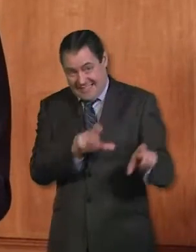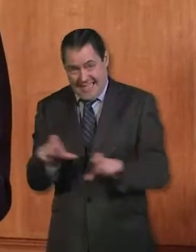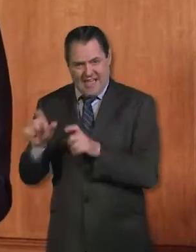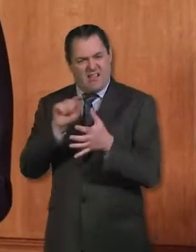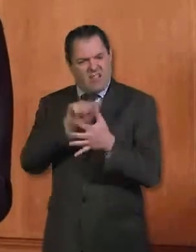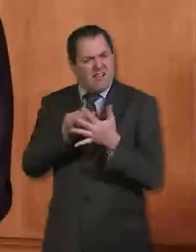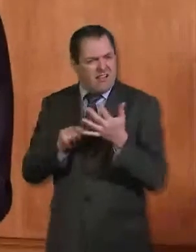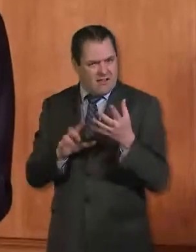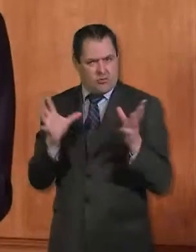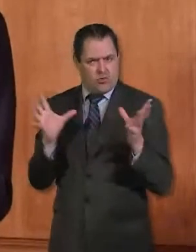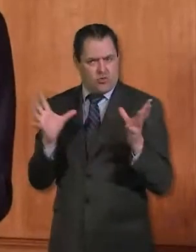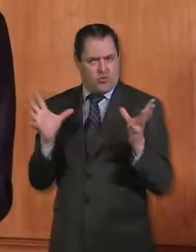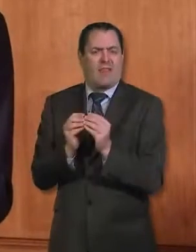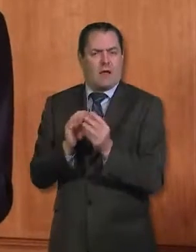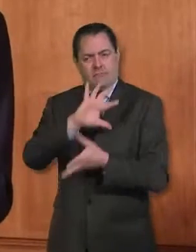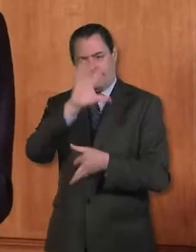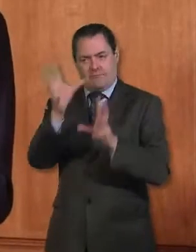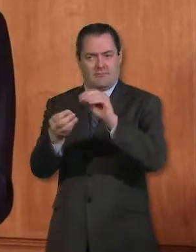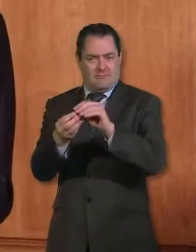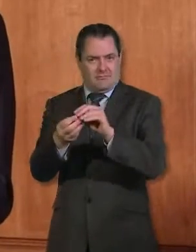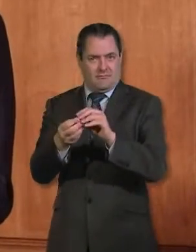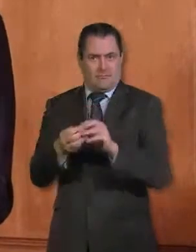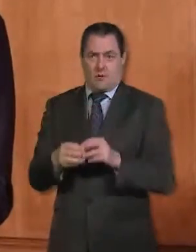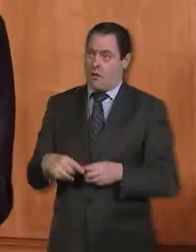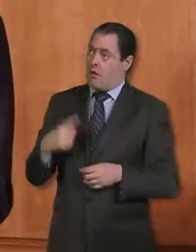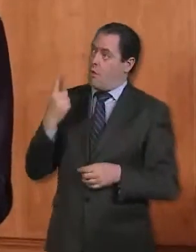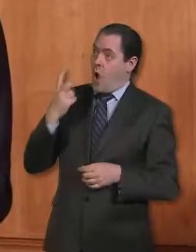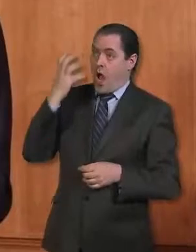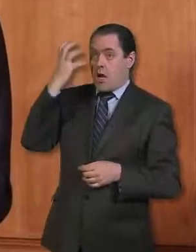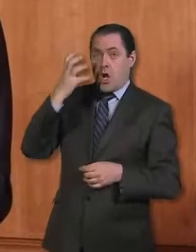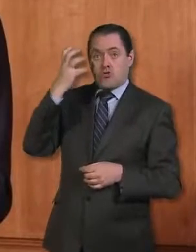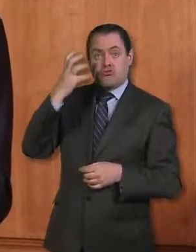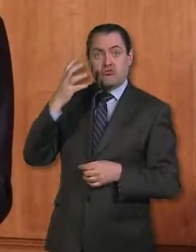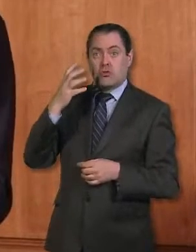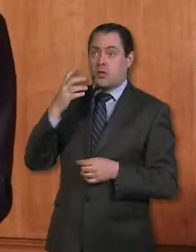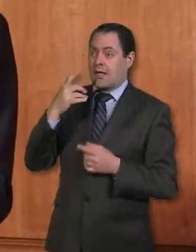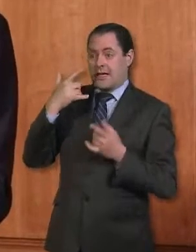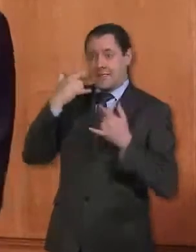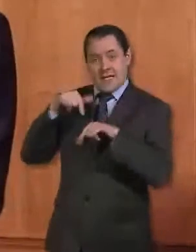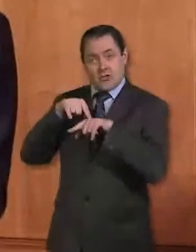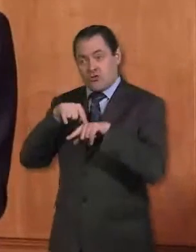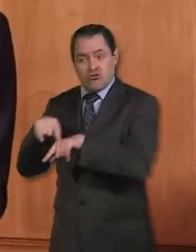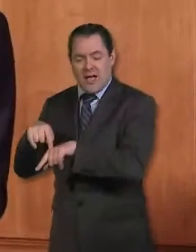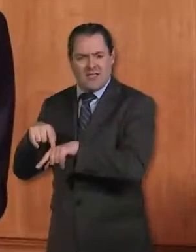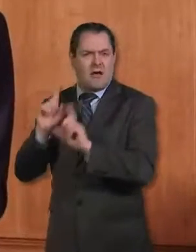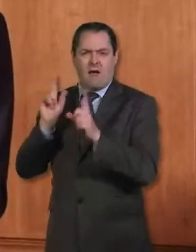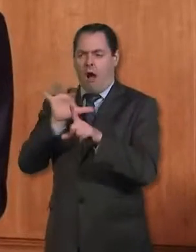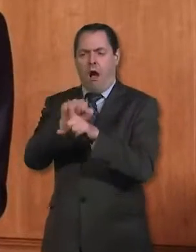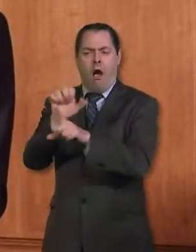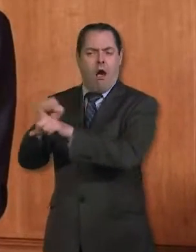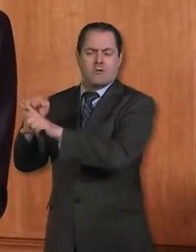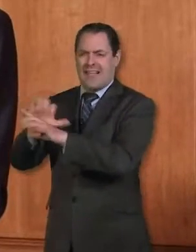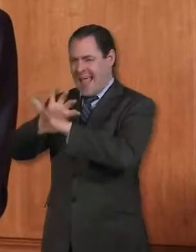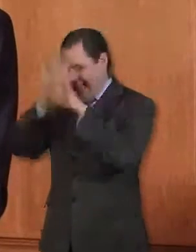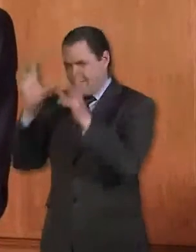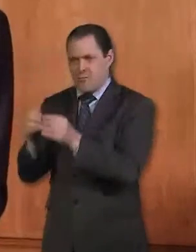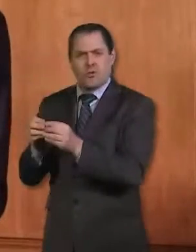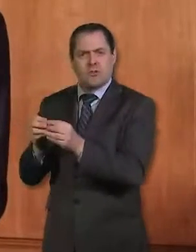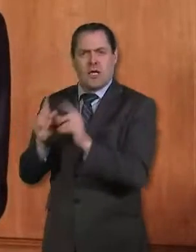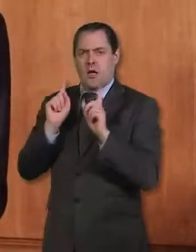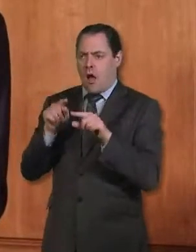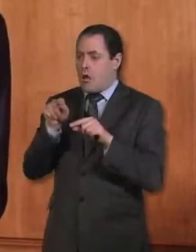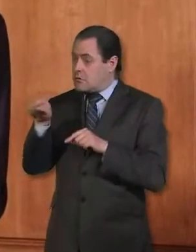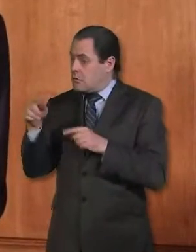country in the world that adopts test and trace, we will not be able to find every case, and we will not be able to trace every contact. But to your